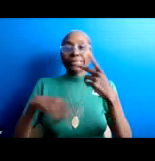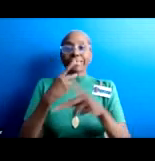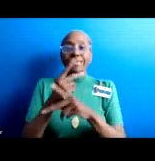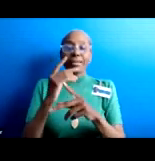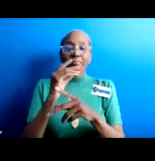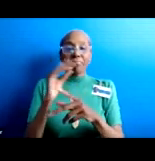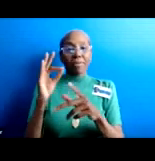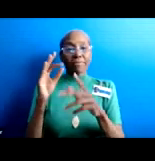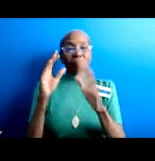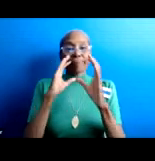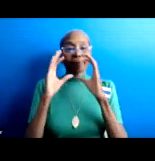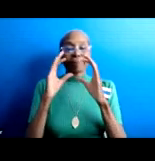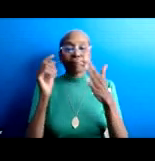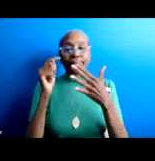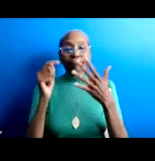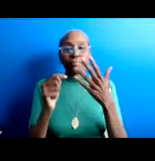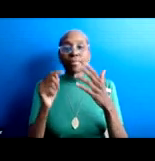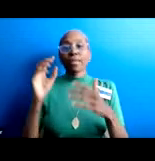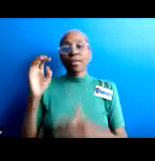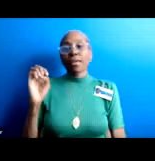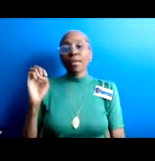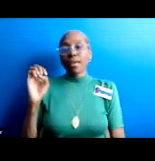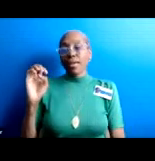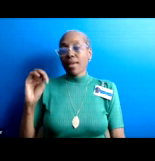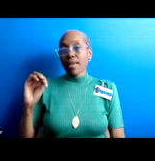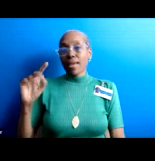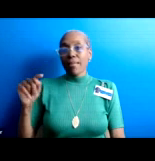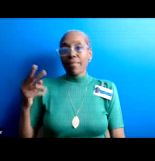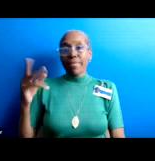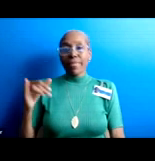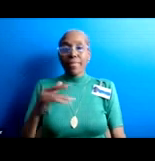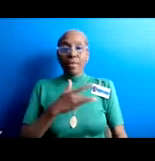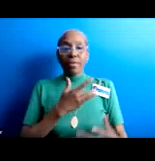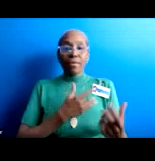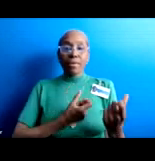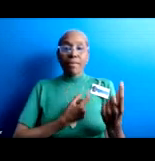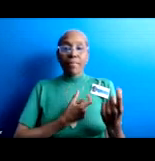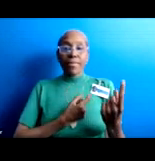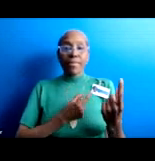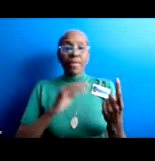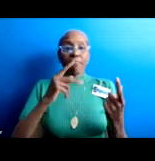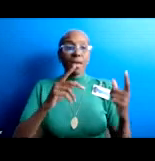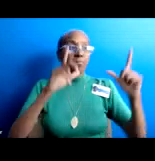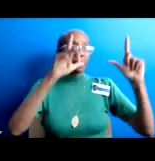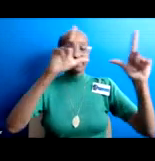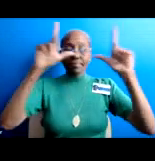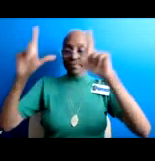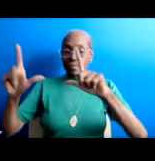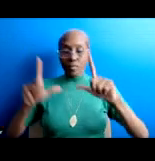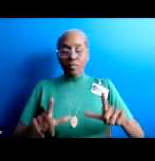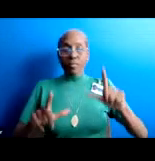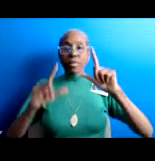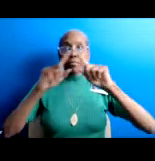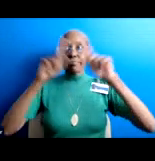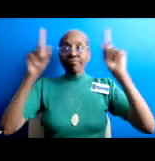of these step-by-steps. So an empathy map sort of looks like what's on the screen. It's a quadrant of 4